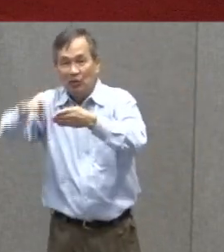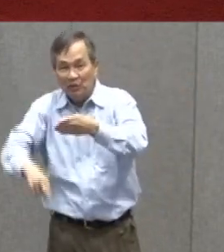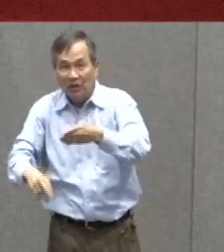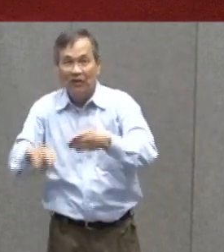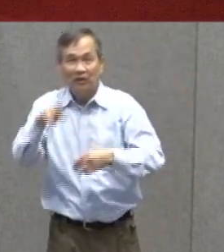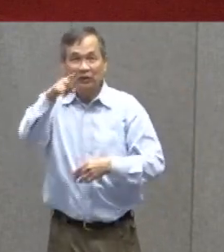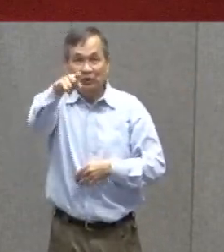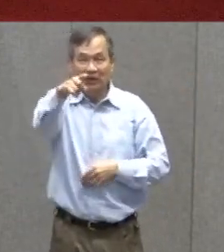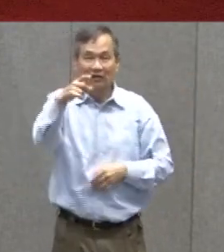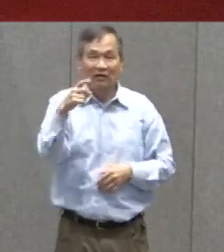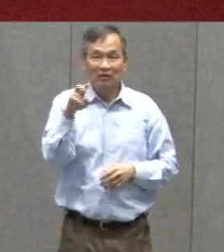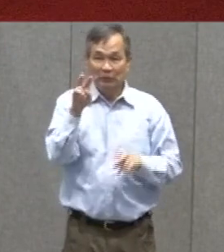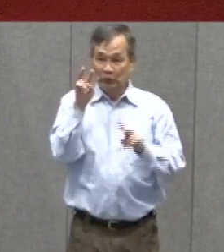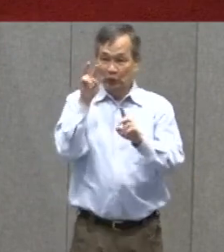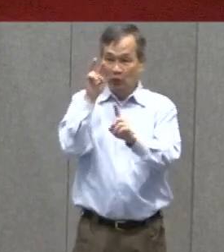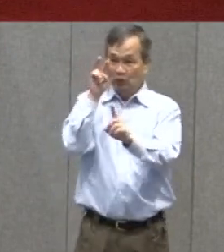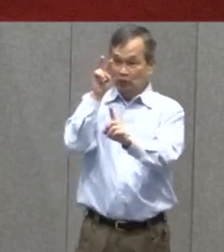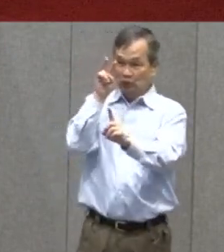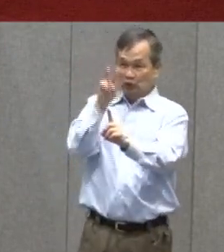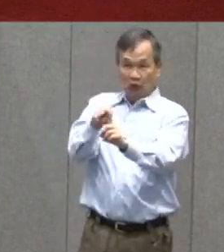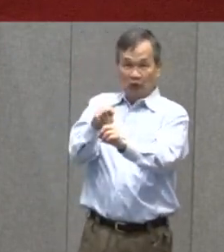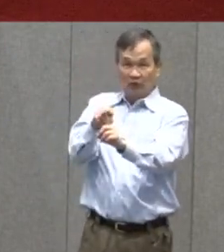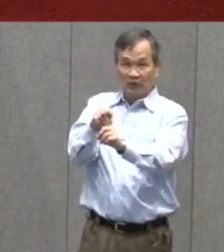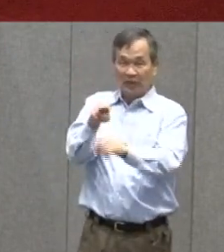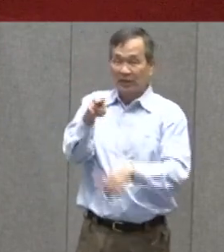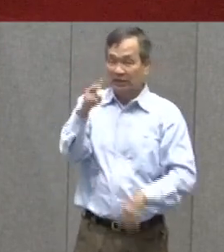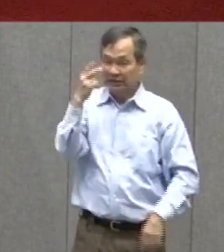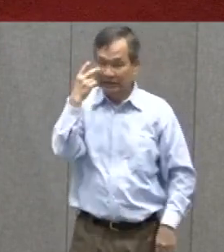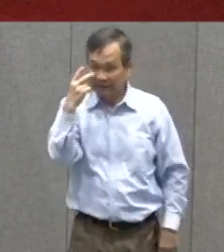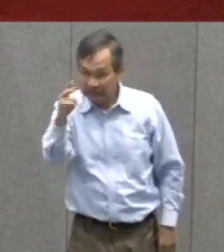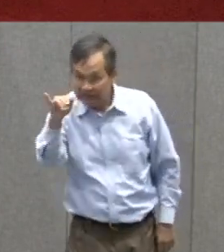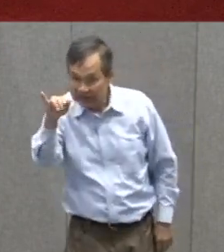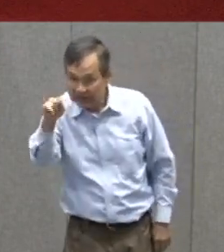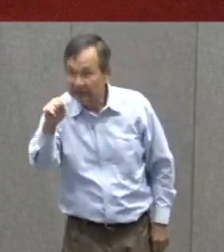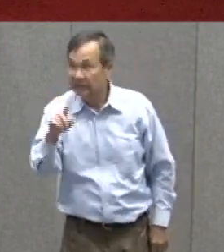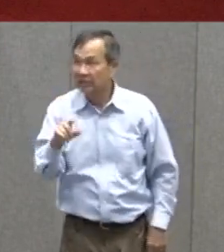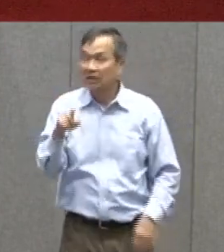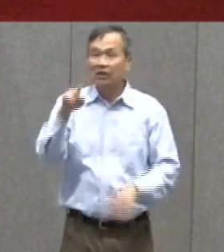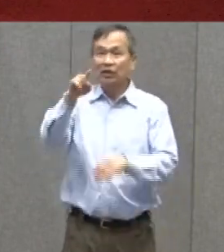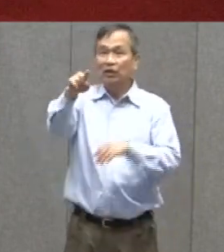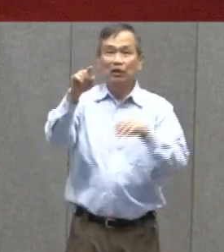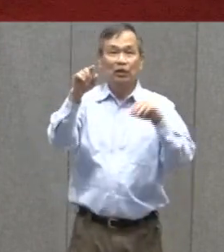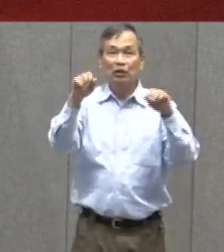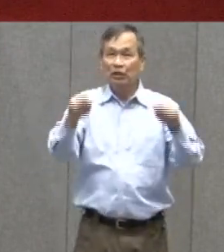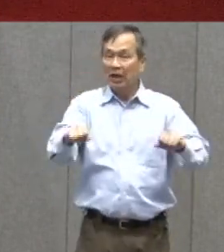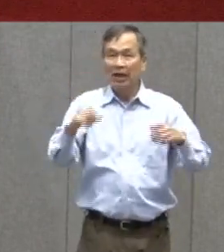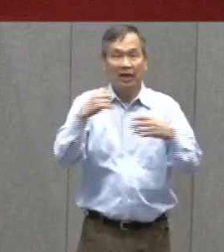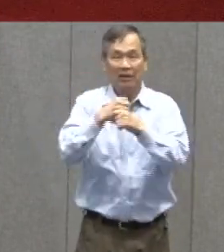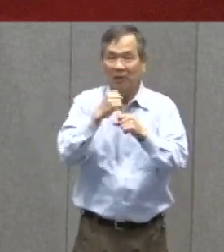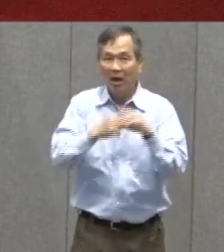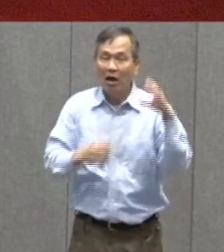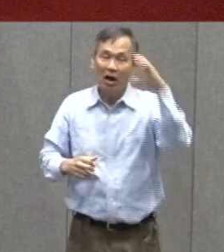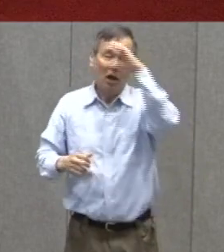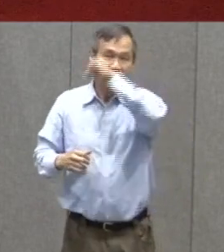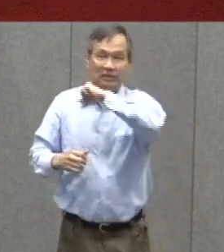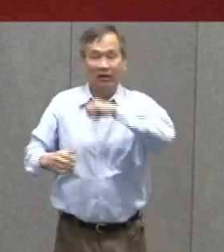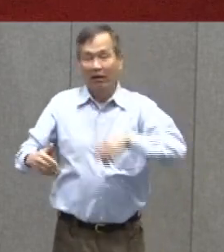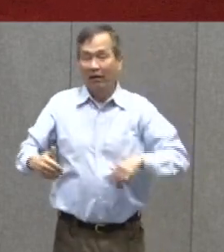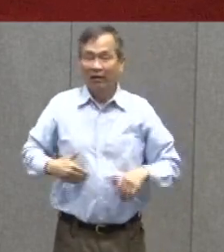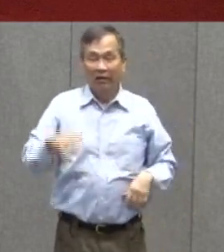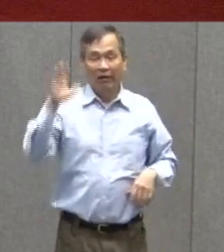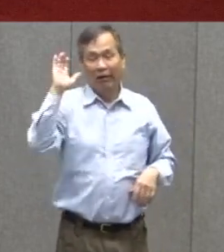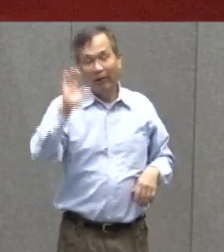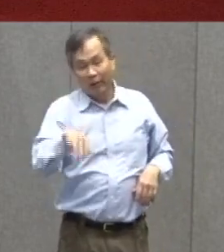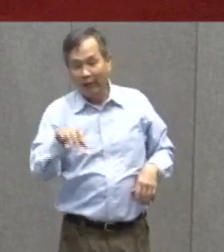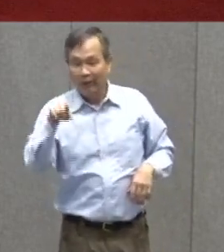to observe it. And, I see it, I observe it. You cannot, again, make assumptions like, I think